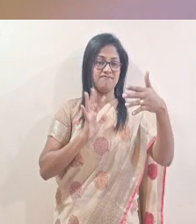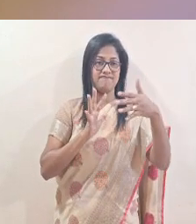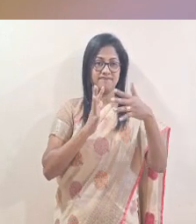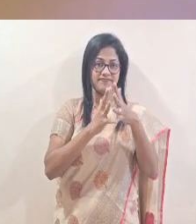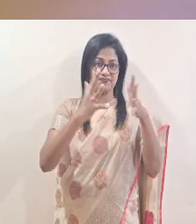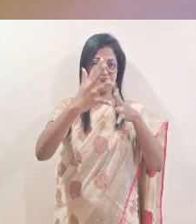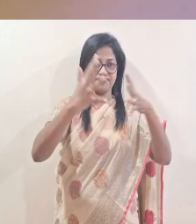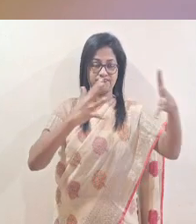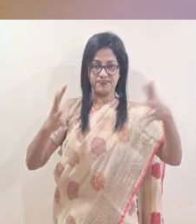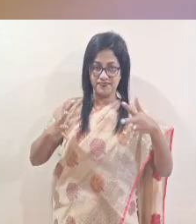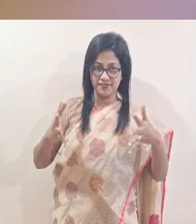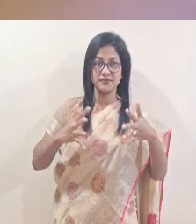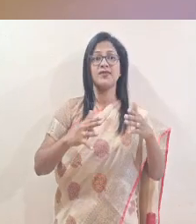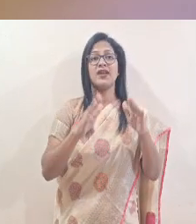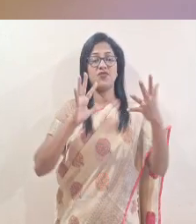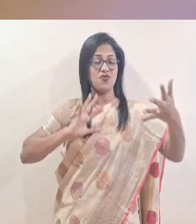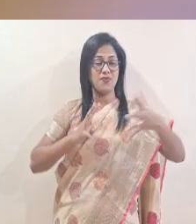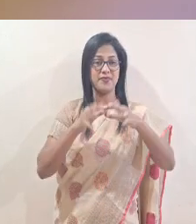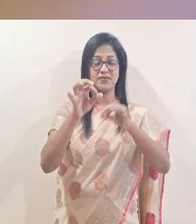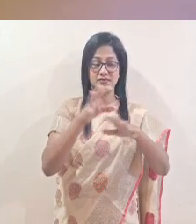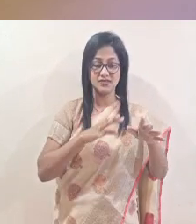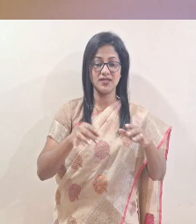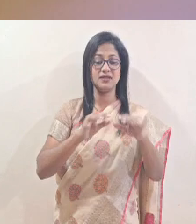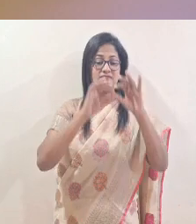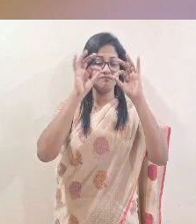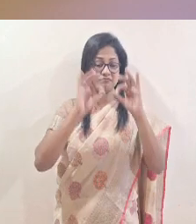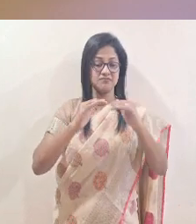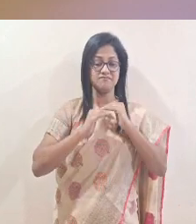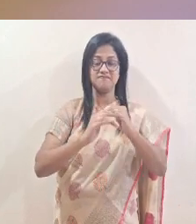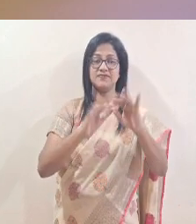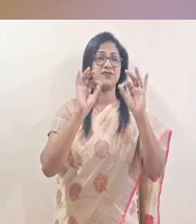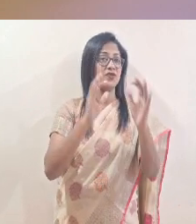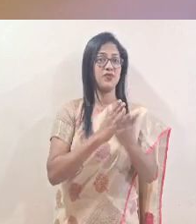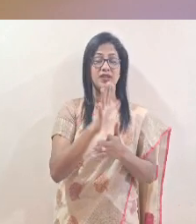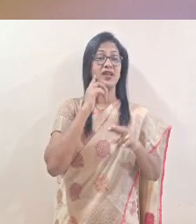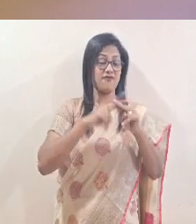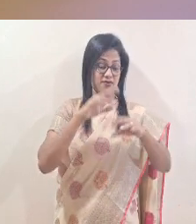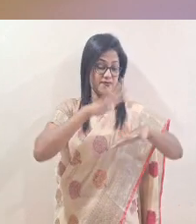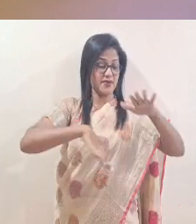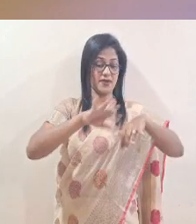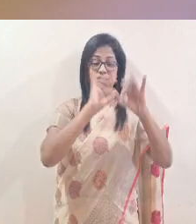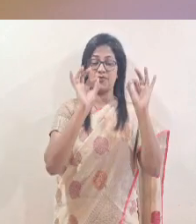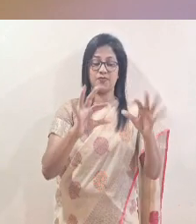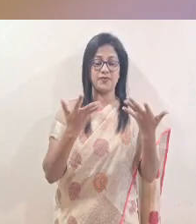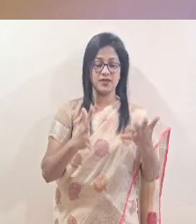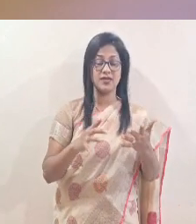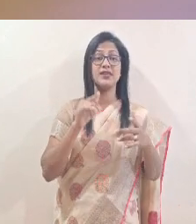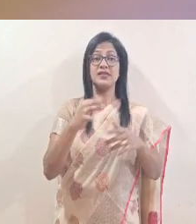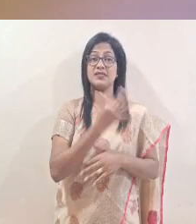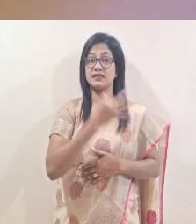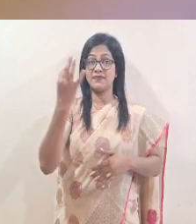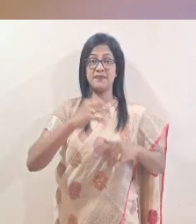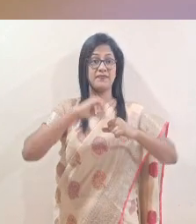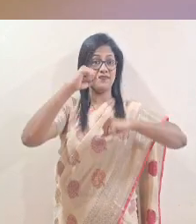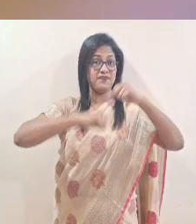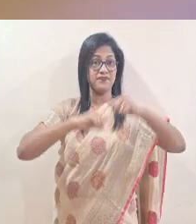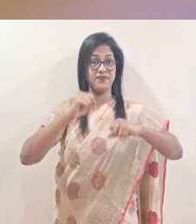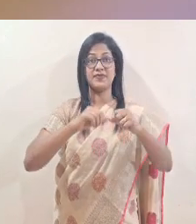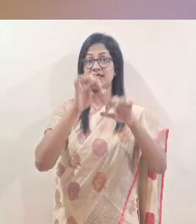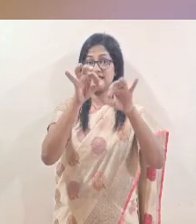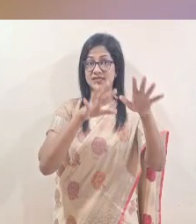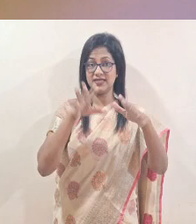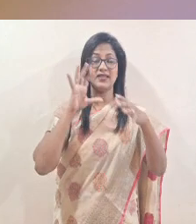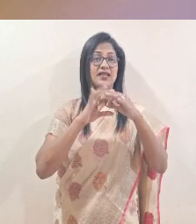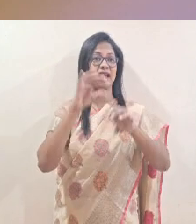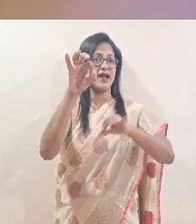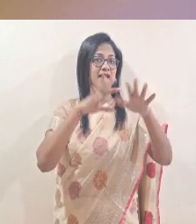cities, everything actually leads to unsustainable patterns if we do not plan them properly. And the spatial structure of the city is the urban